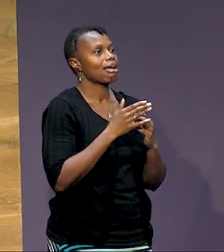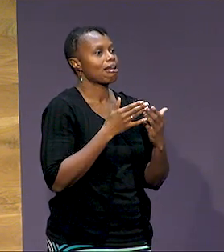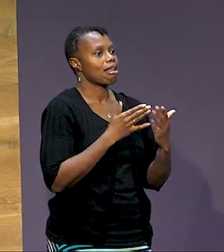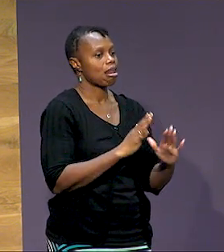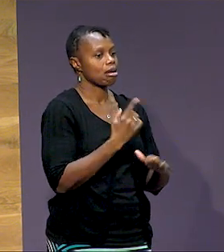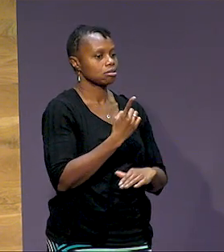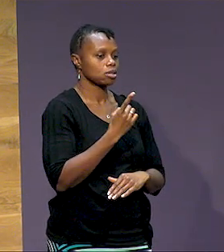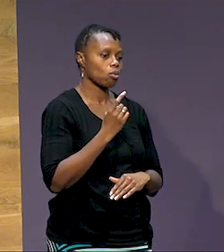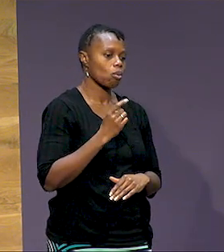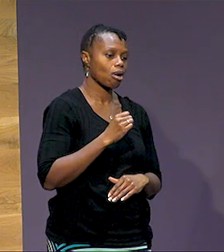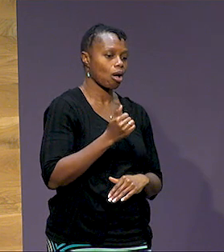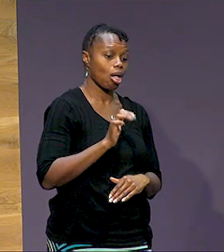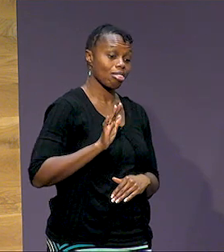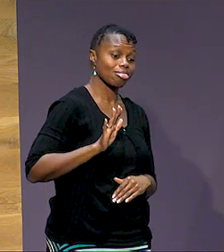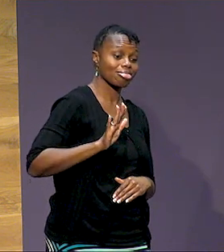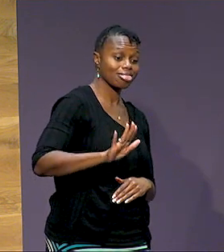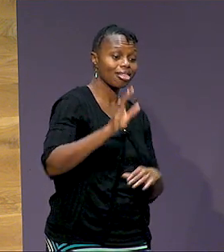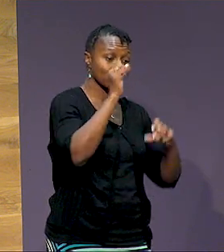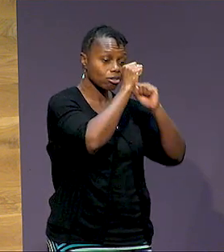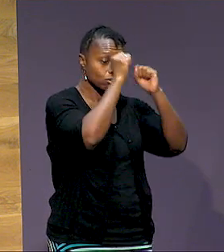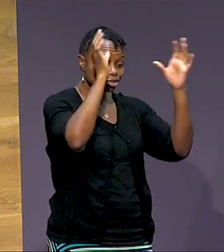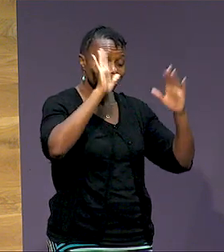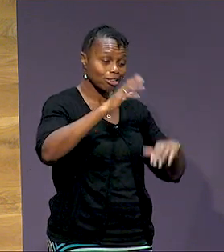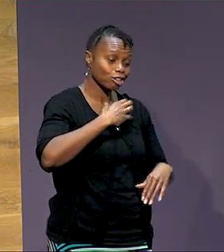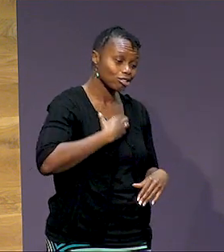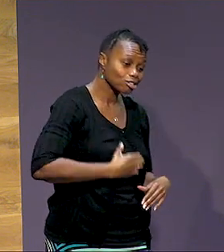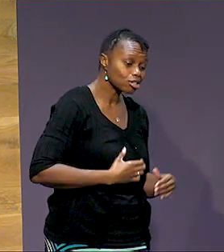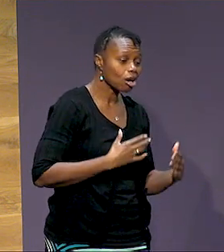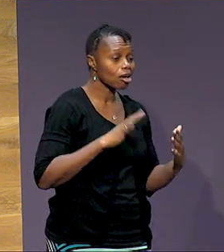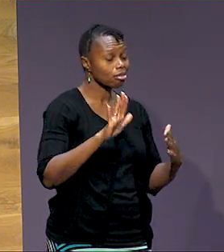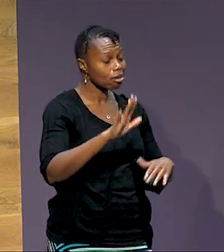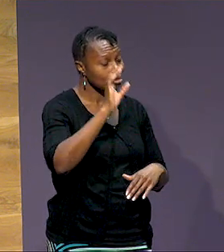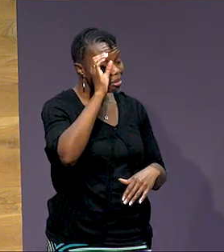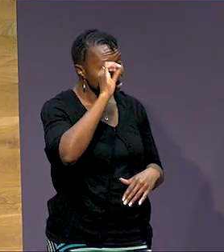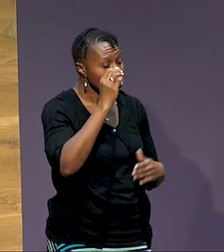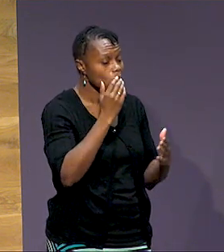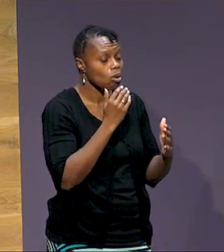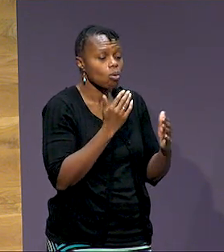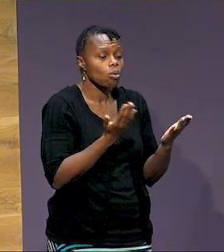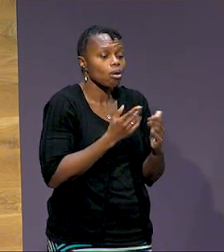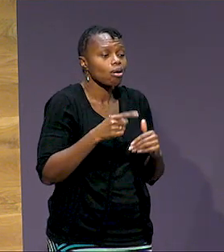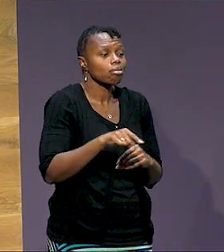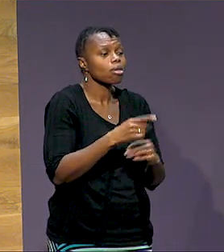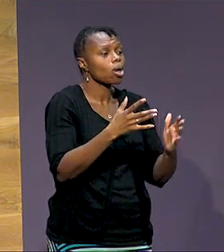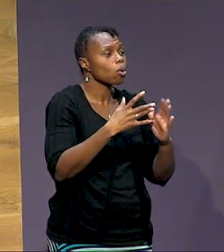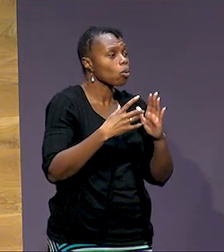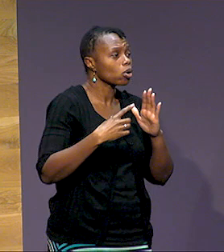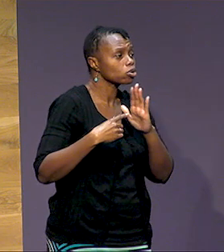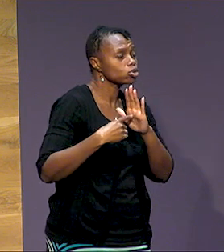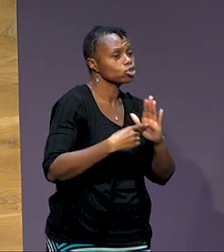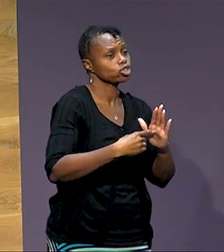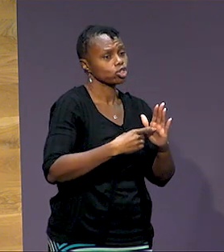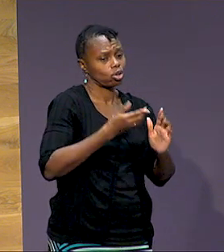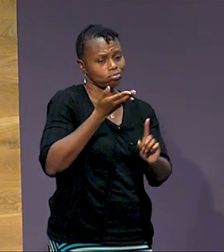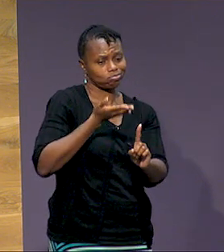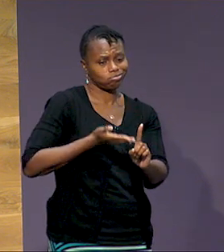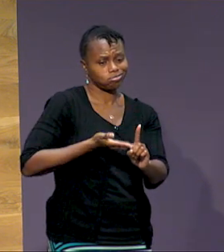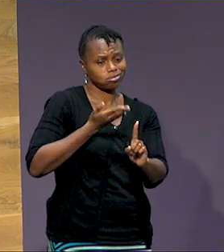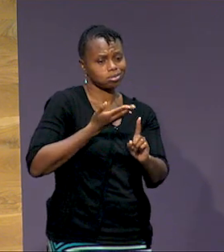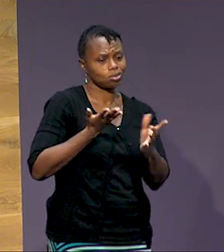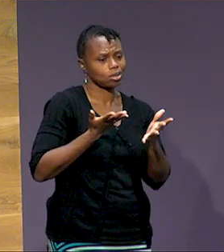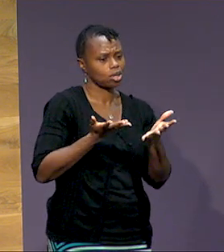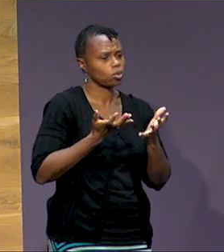else's dreams or desires or voice, whatever aspect of their person they're bringing to their written